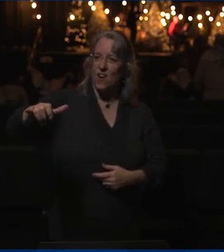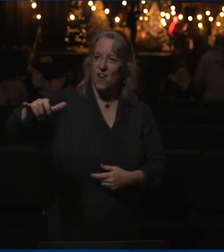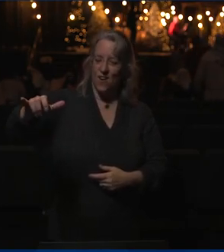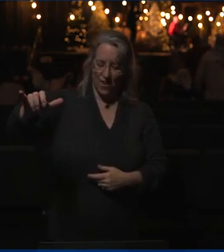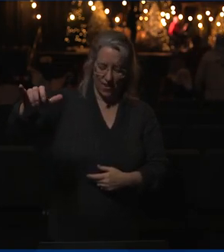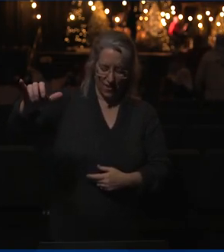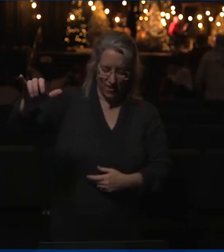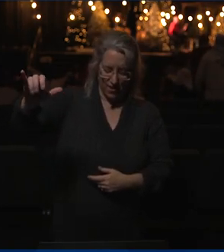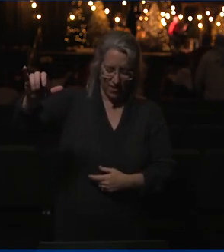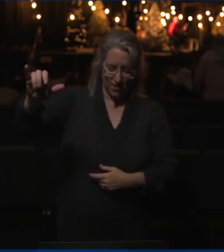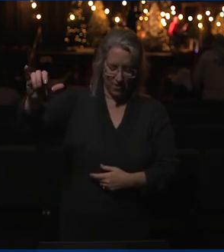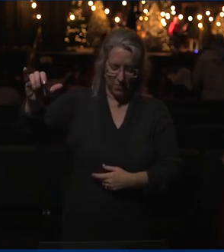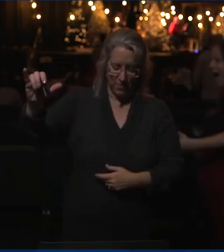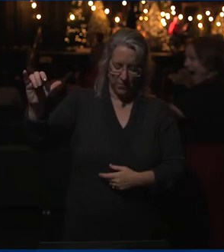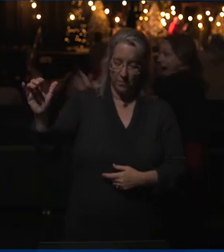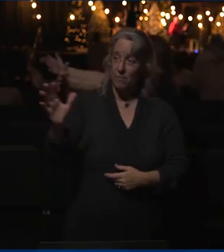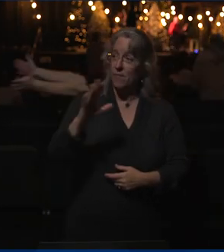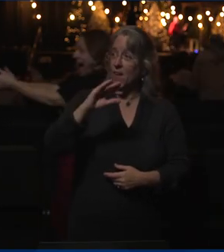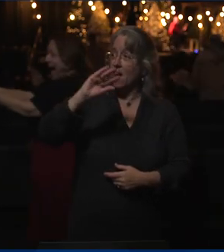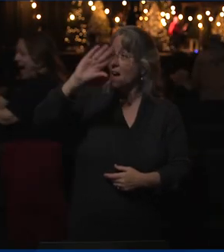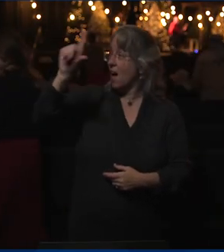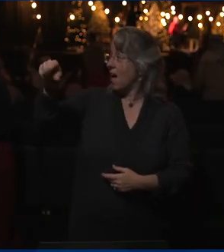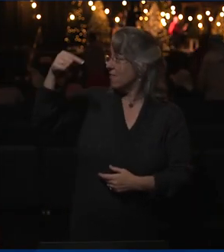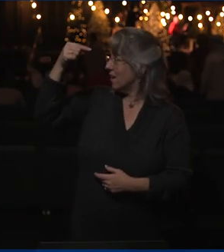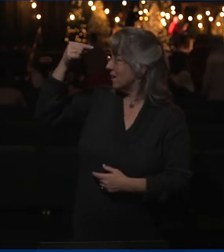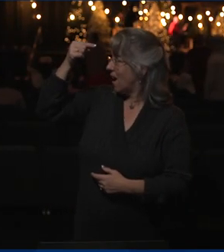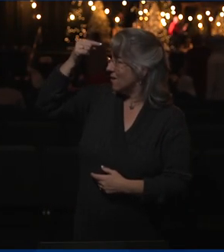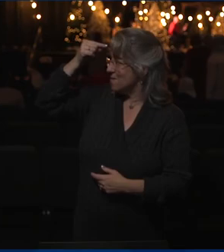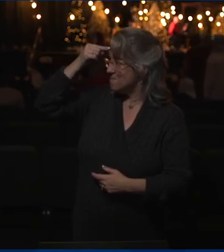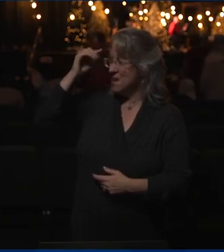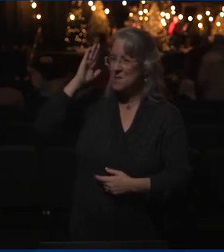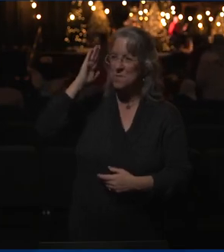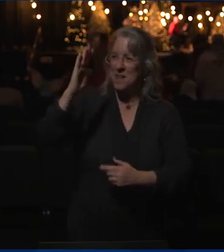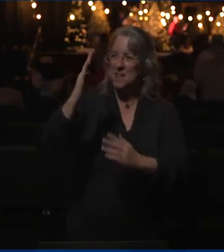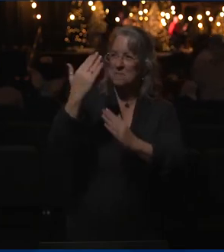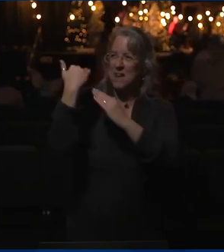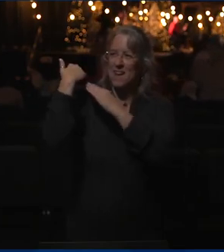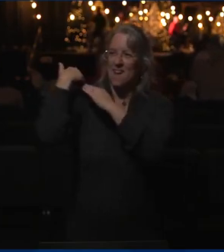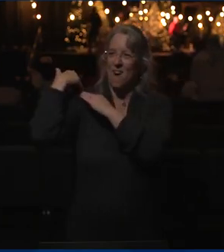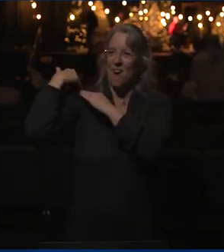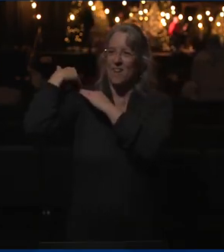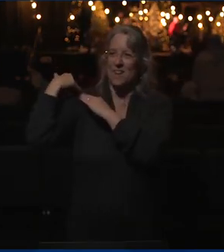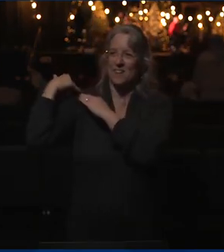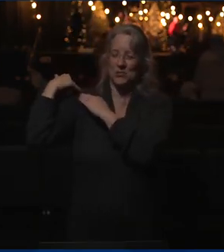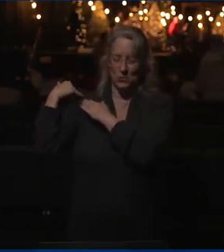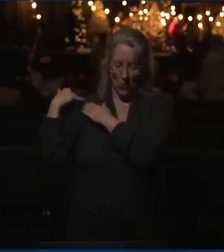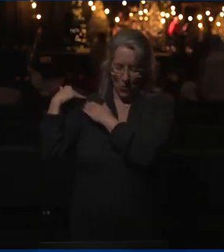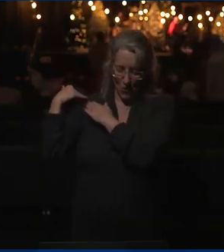And the government will be